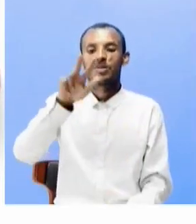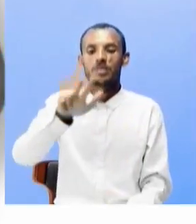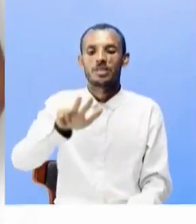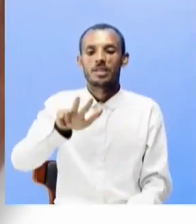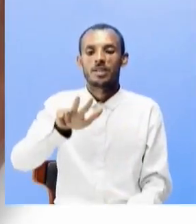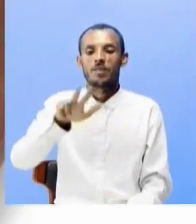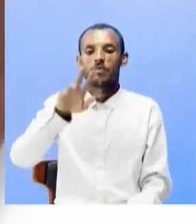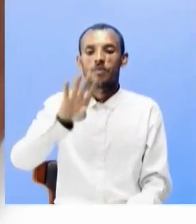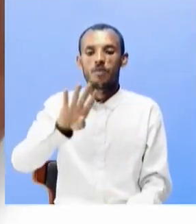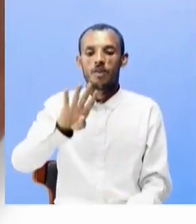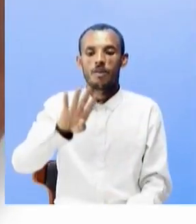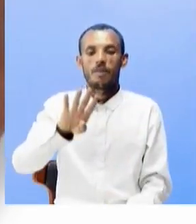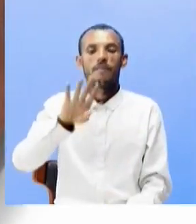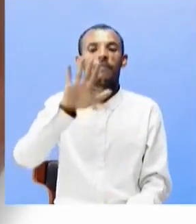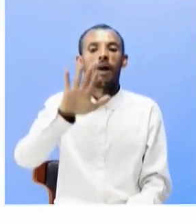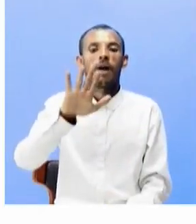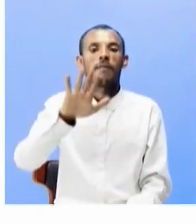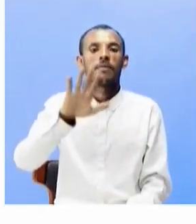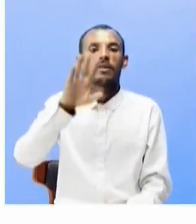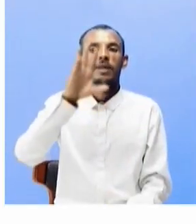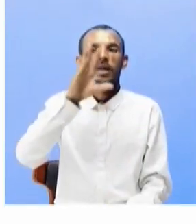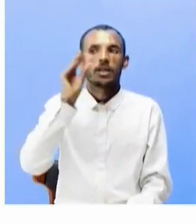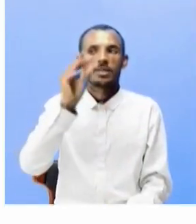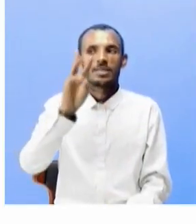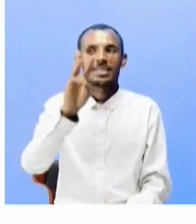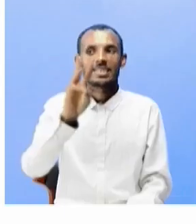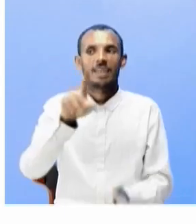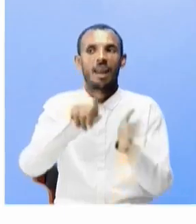3, 4, 5, and 6.